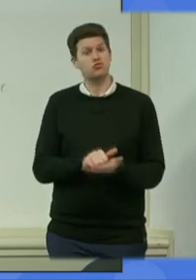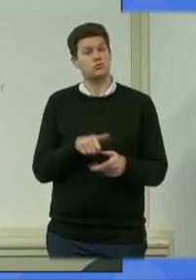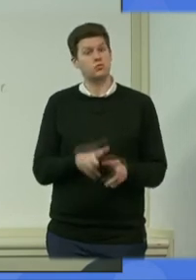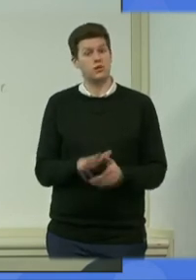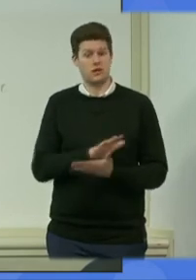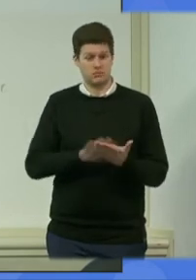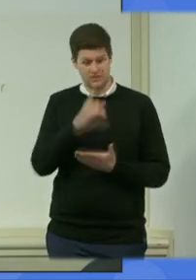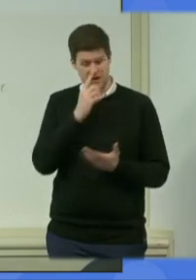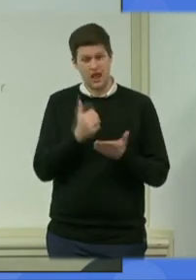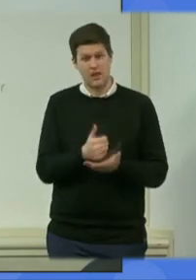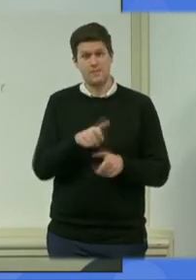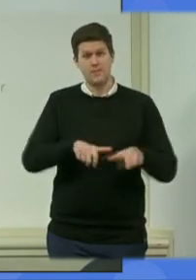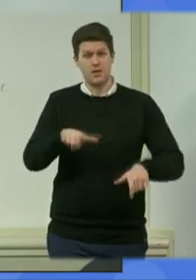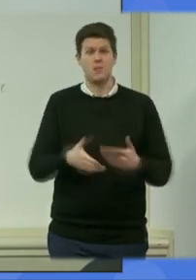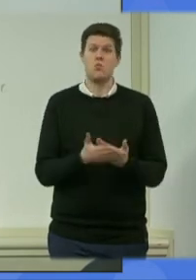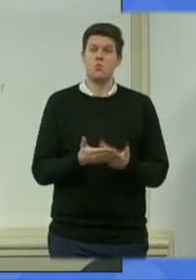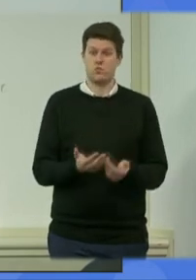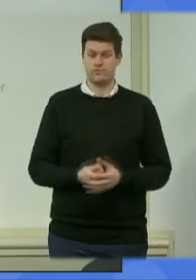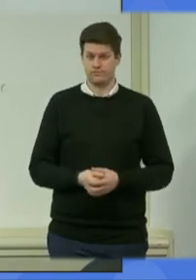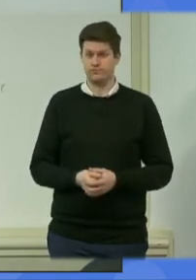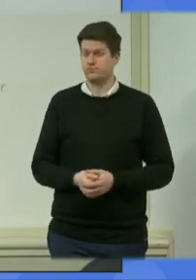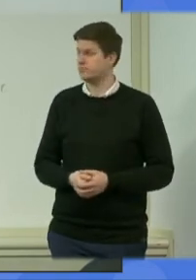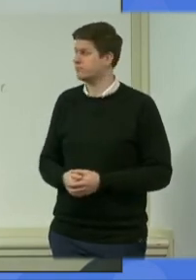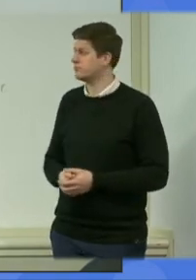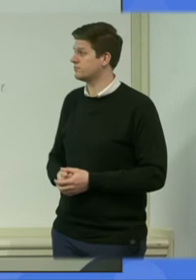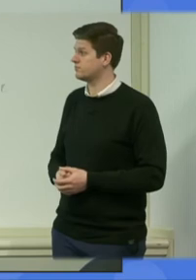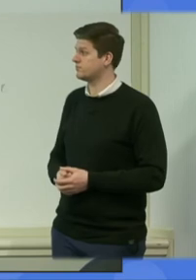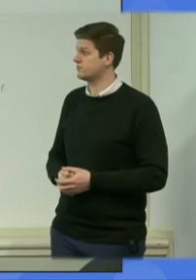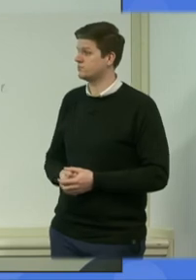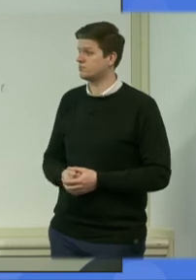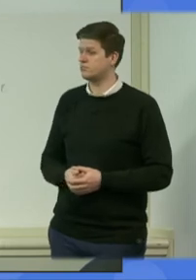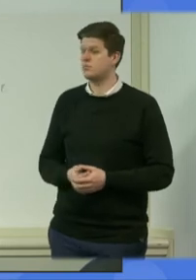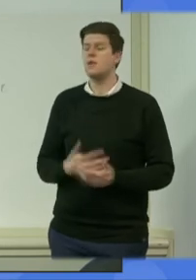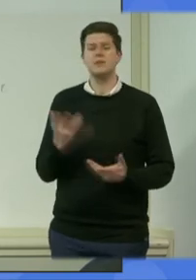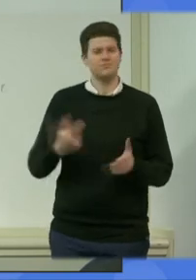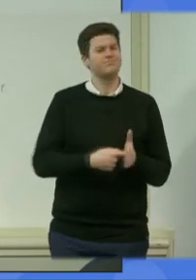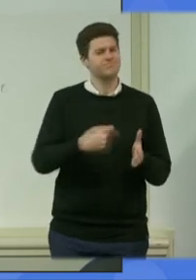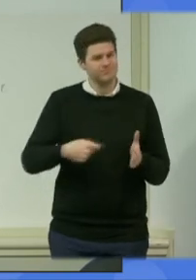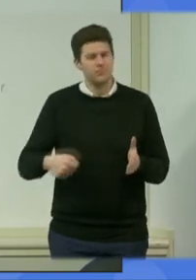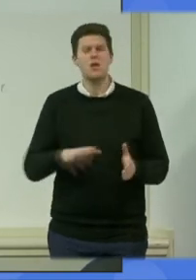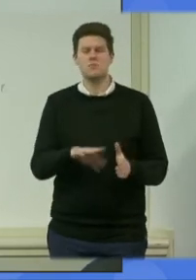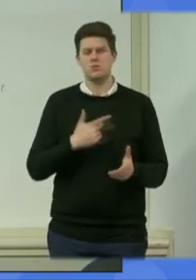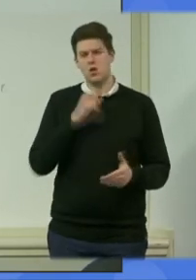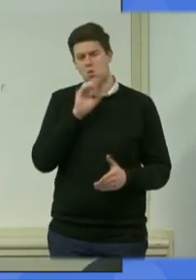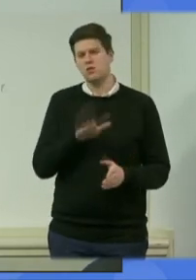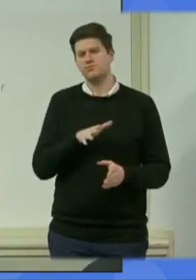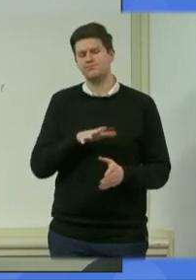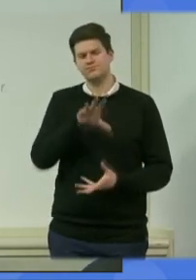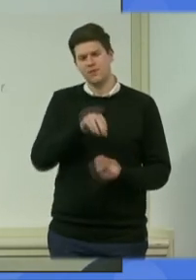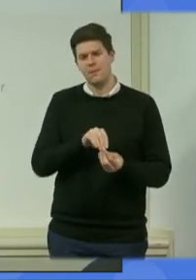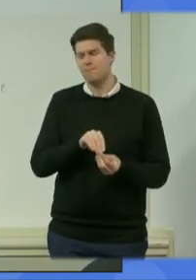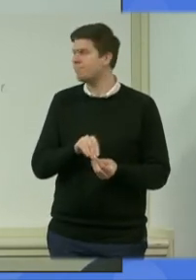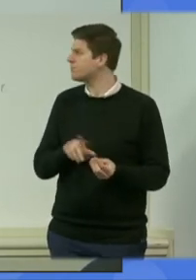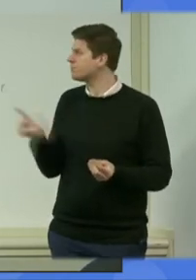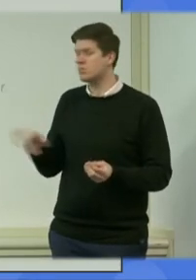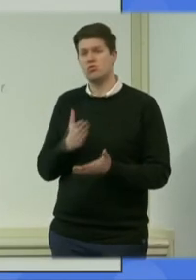more. I'm going to go over just slightly, but I will bring it to an end in a second. But looking at the Scotland level powers, so what's devolved just